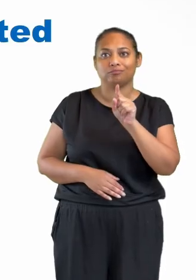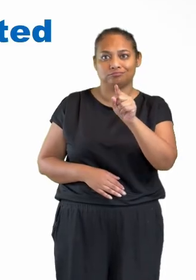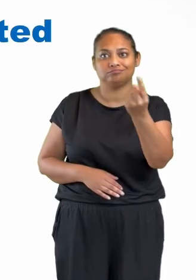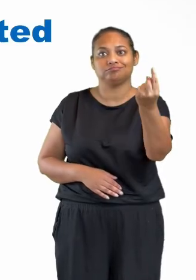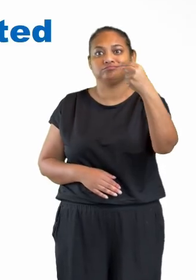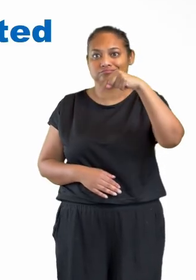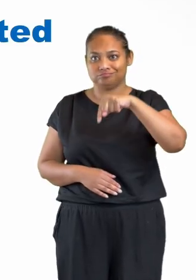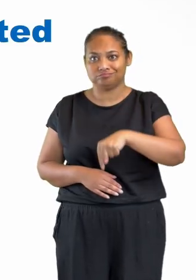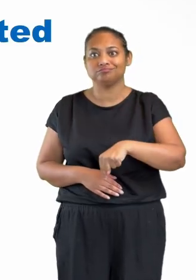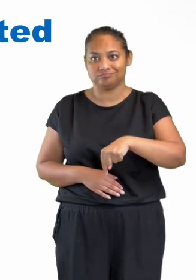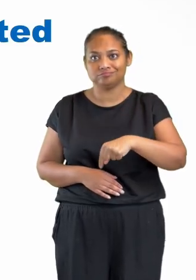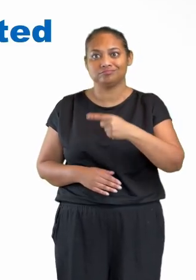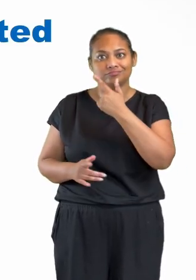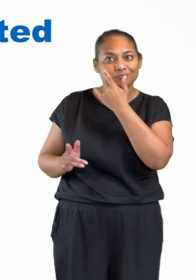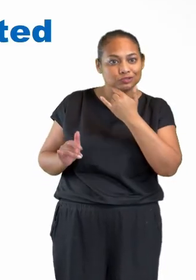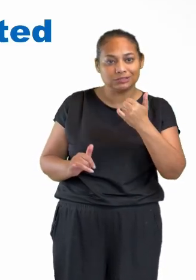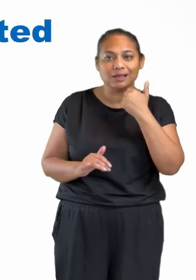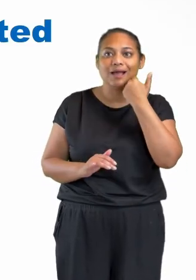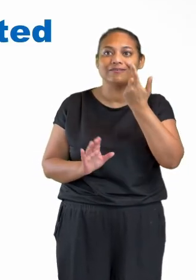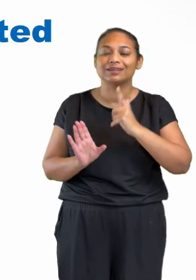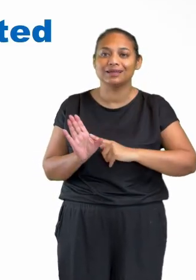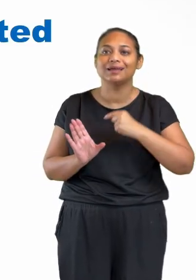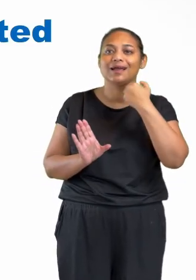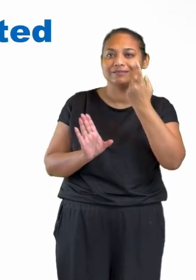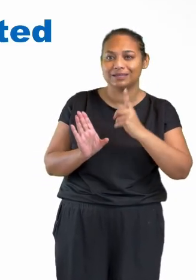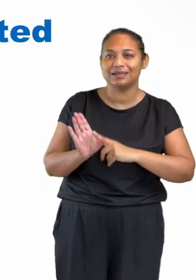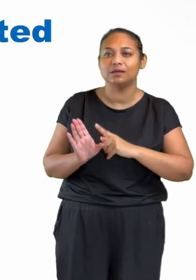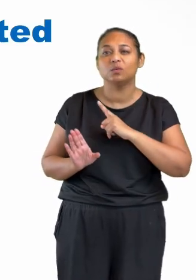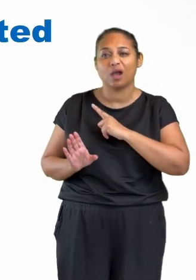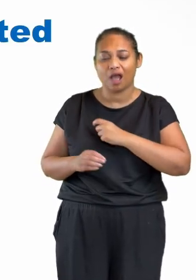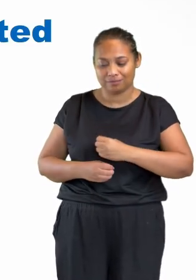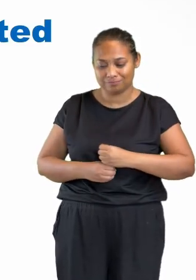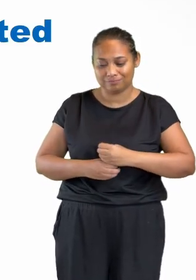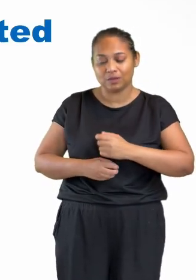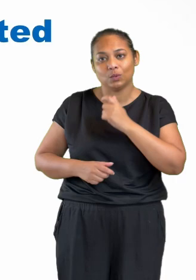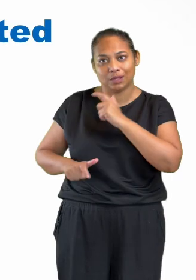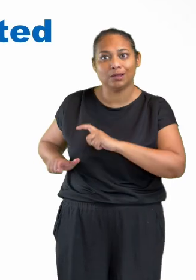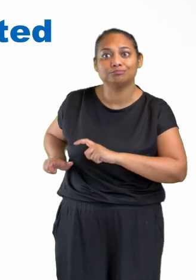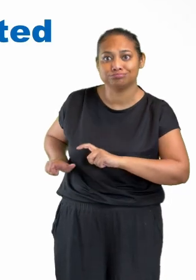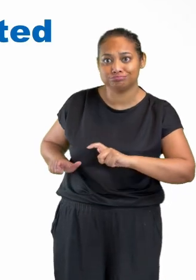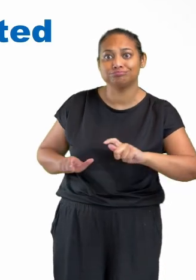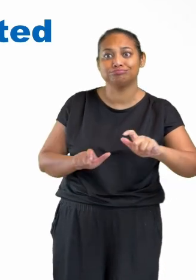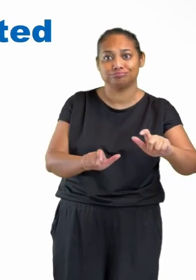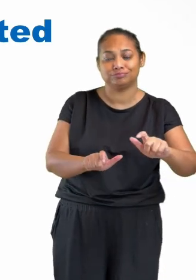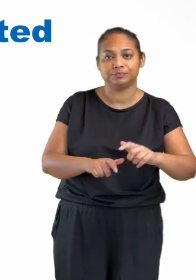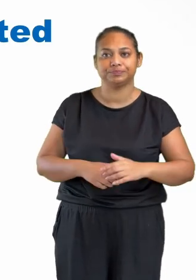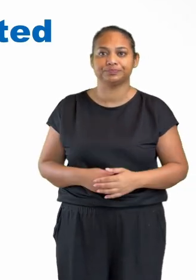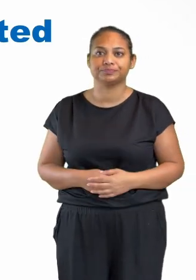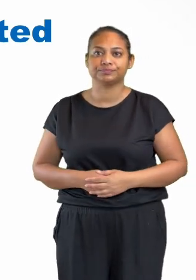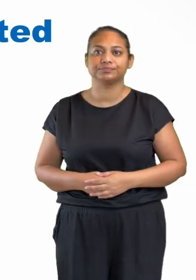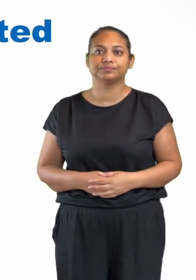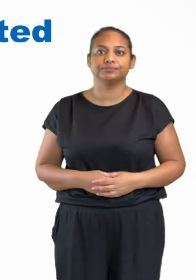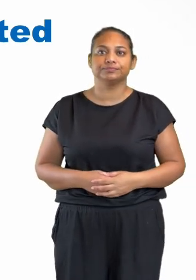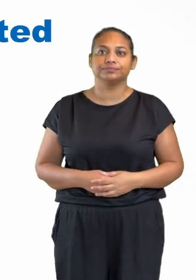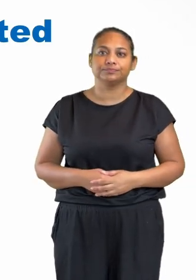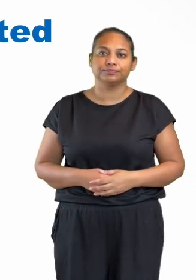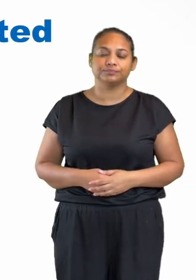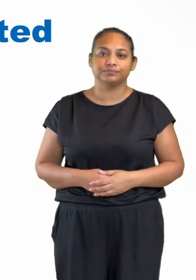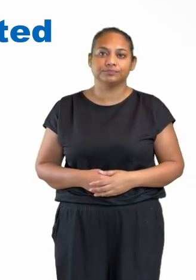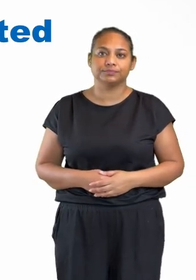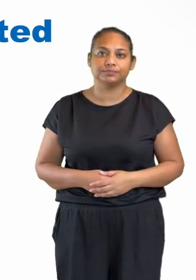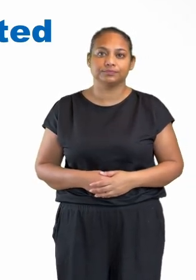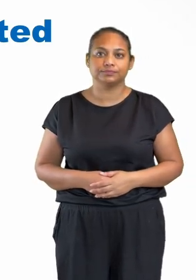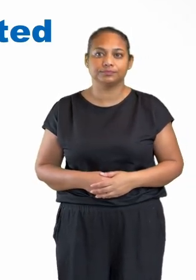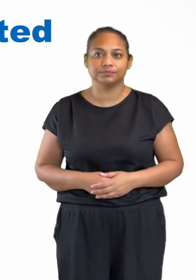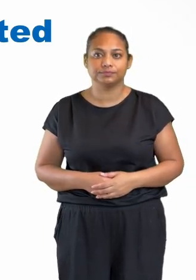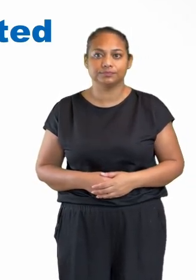as the aneurysm grows. So we will invite you back for another screening every year. When